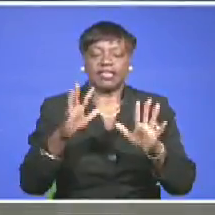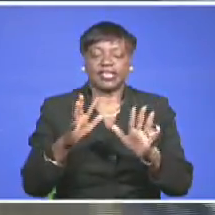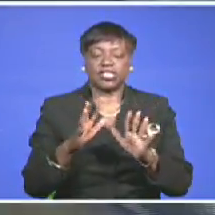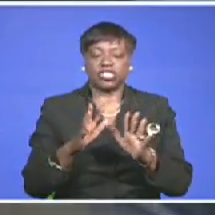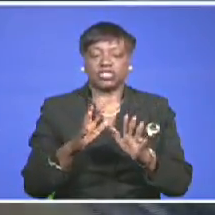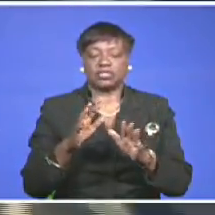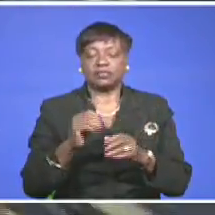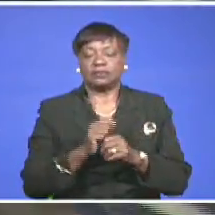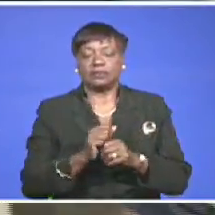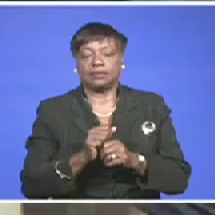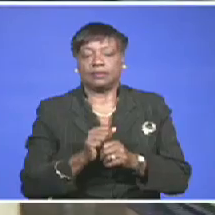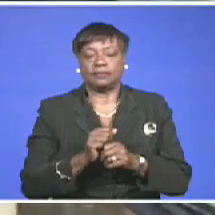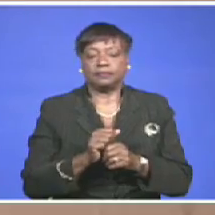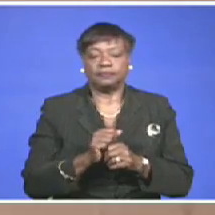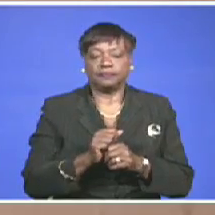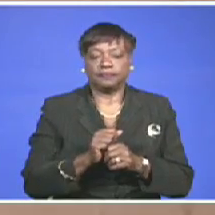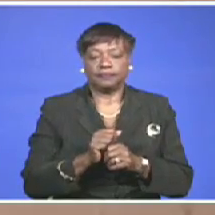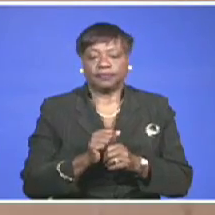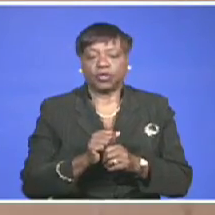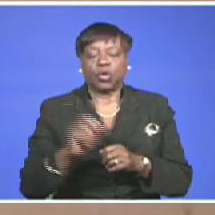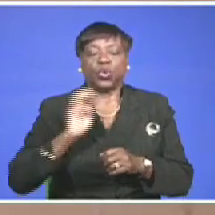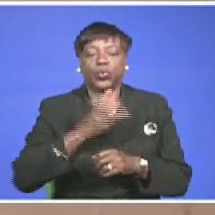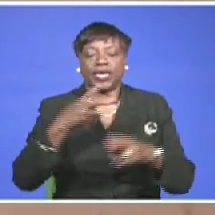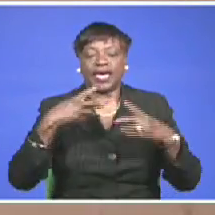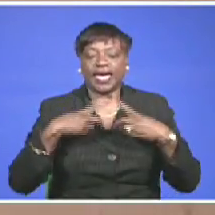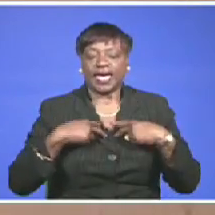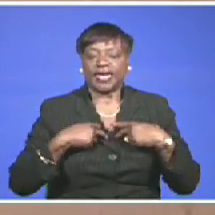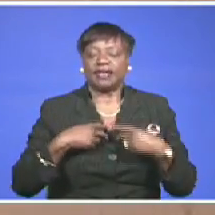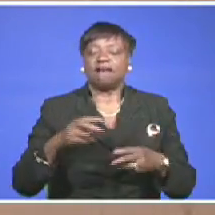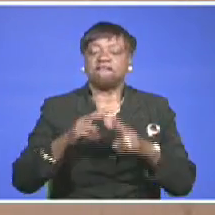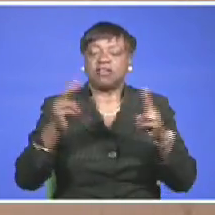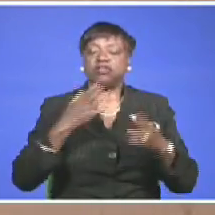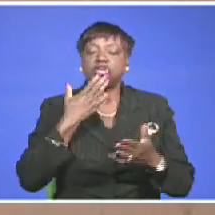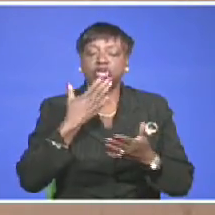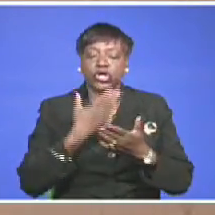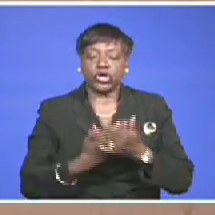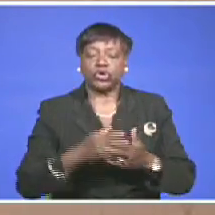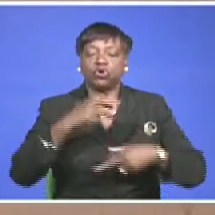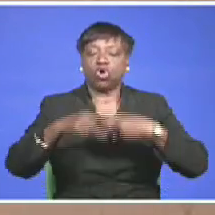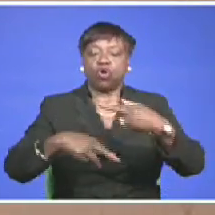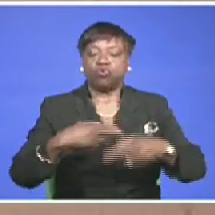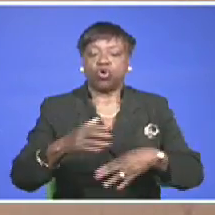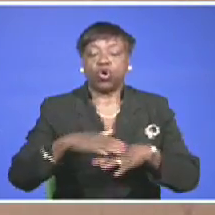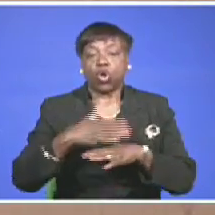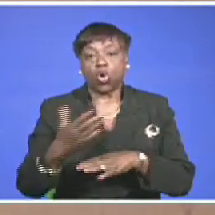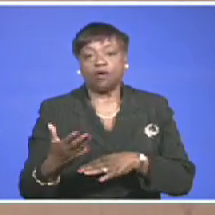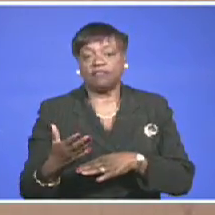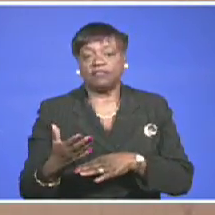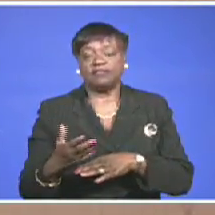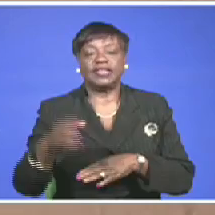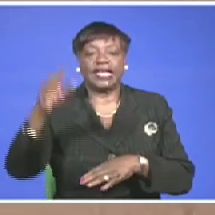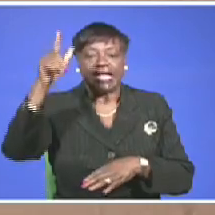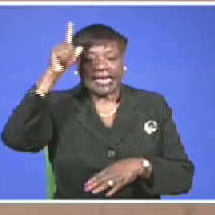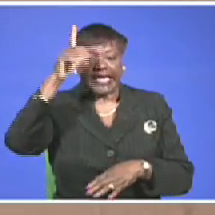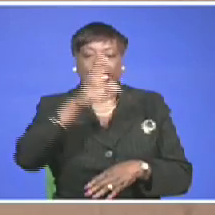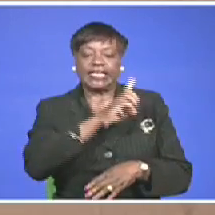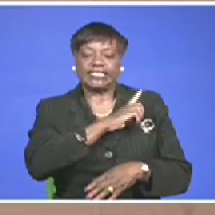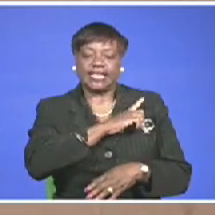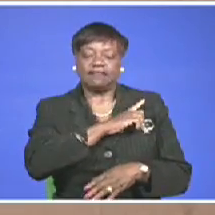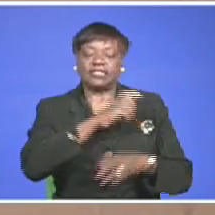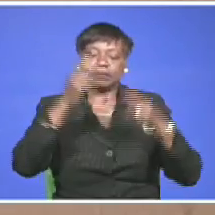4 non-consecutive days. We had a very good roll-off. Obviously, Lee Davis was